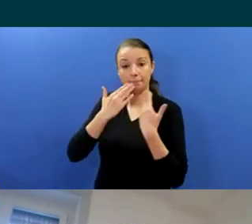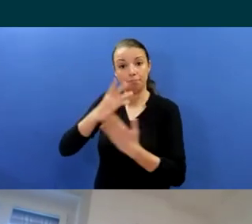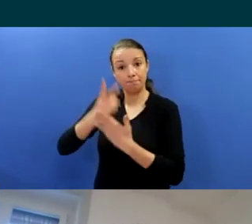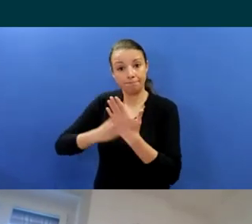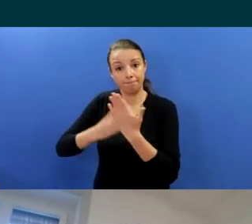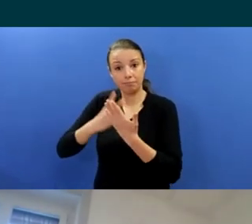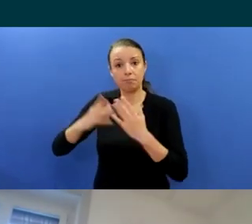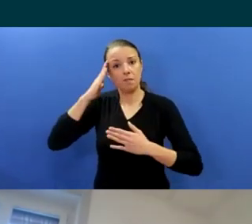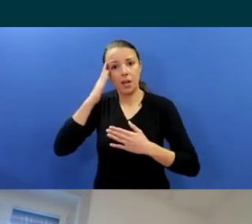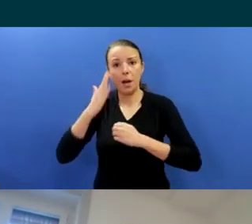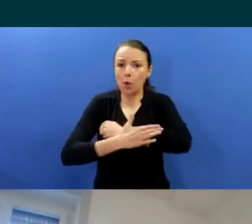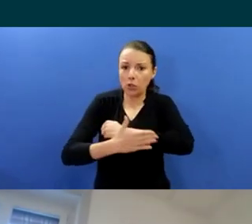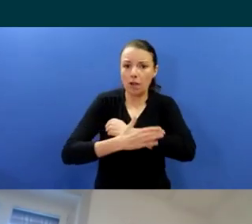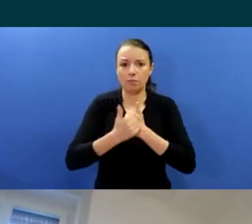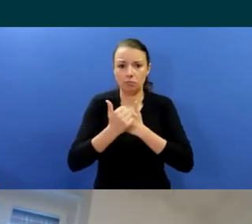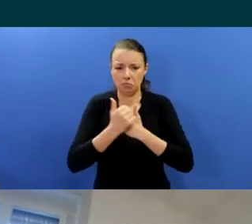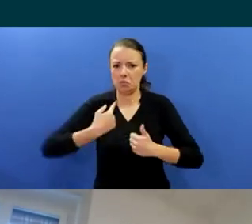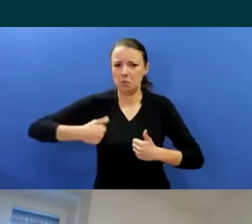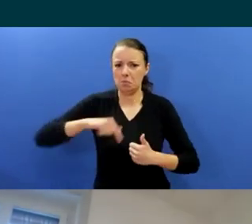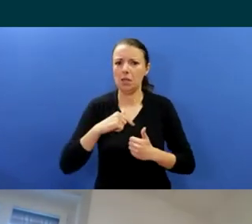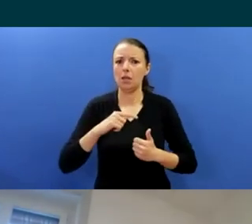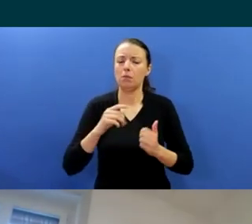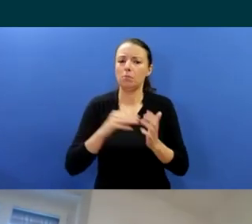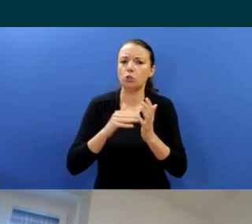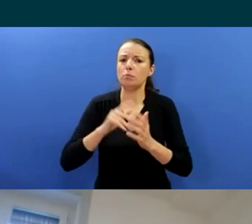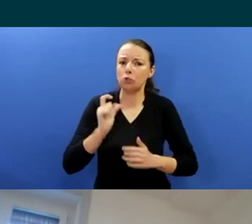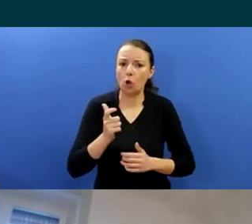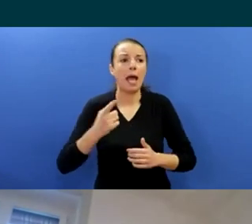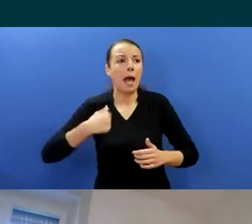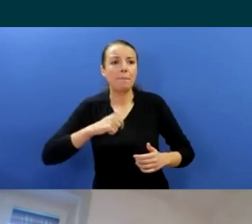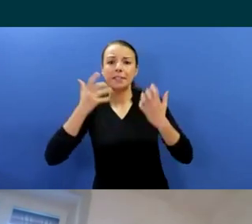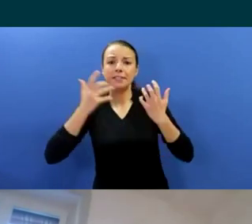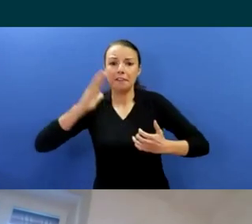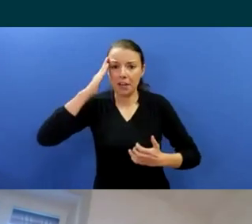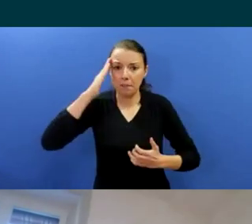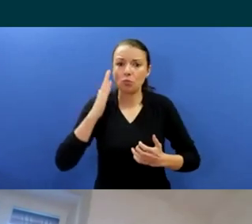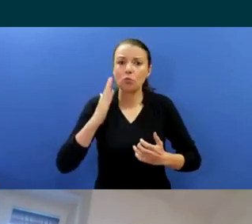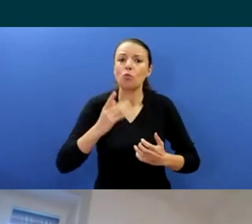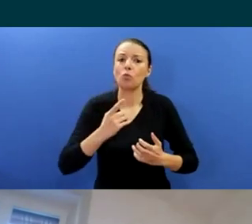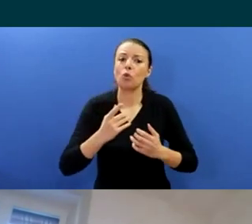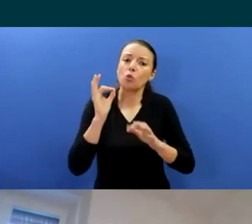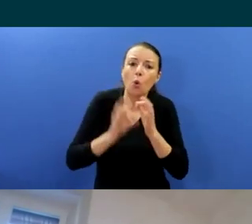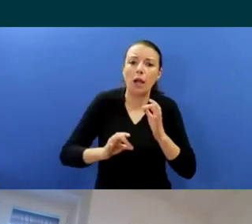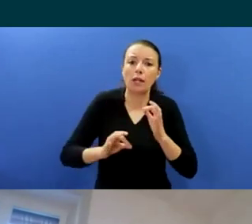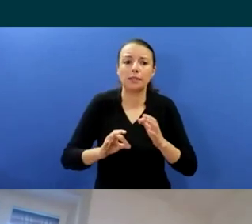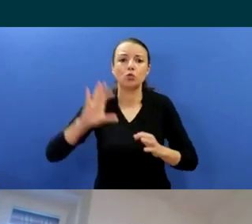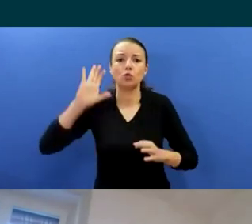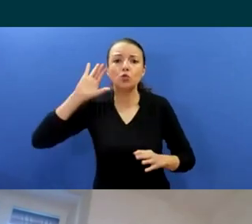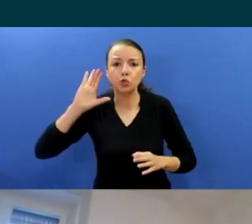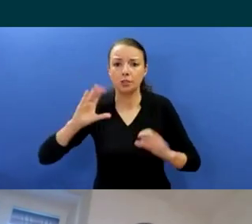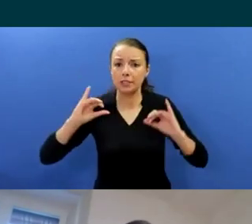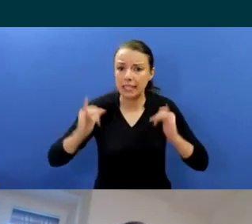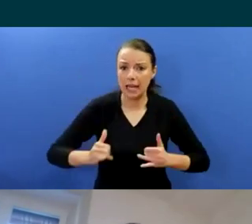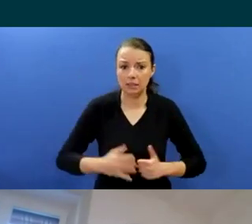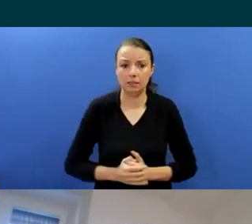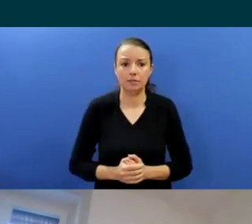know what's going on actually in these areas, in order for us then to be able to to develop a climate